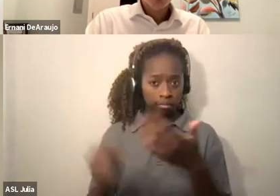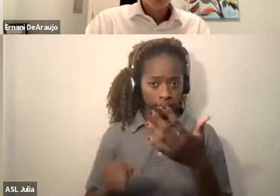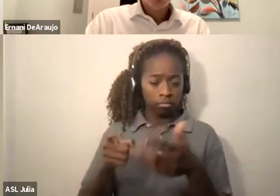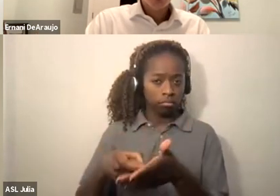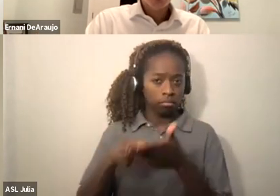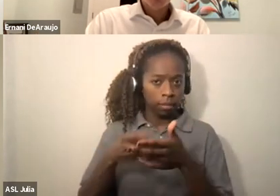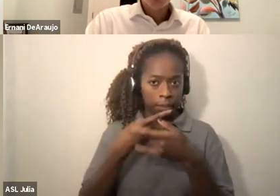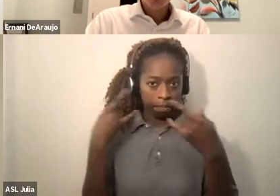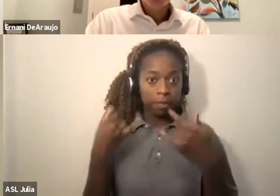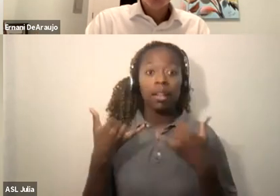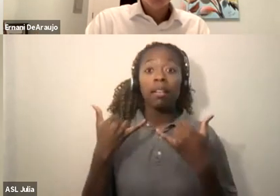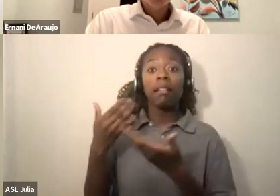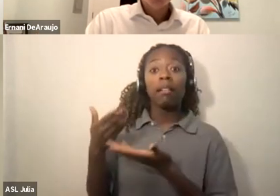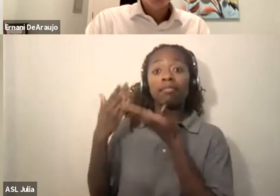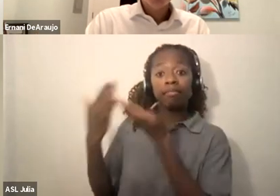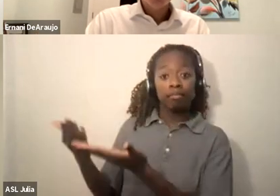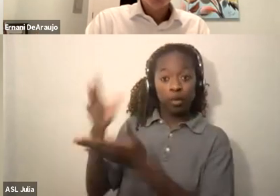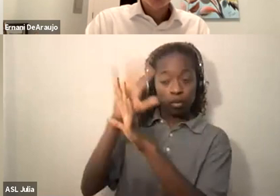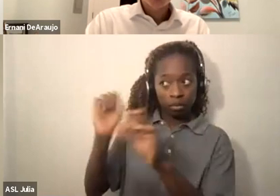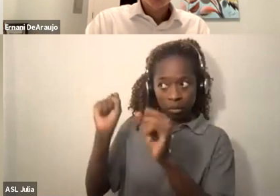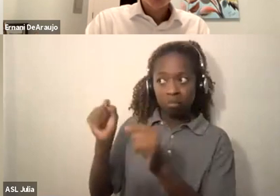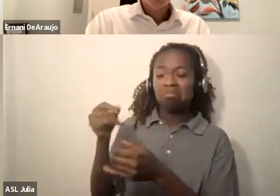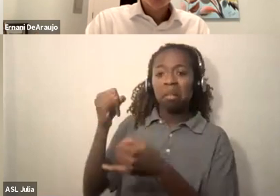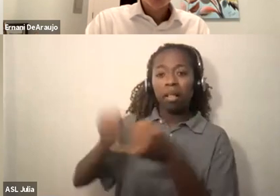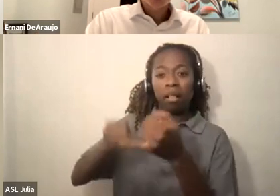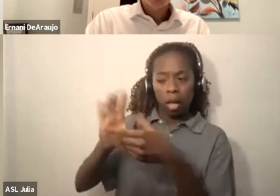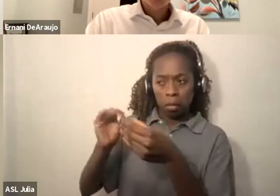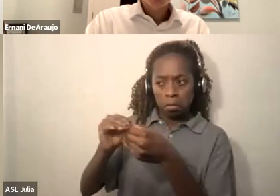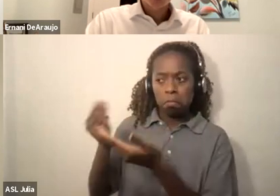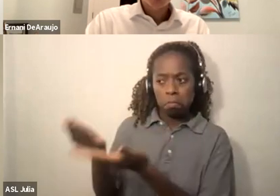i'll now they invite the superintendent to give any final comments